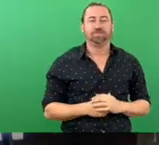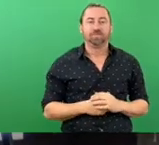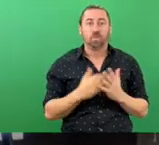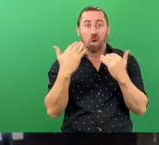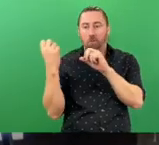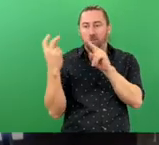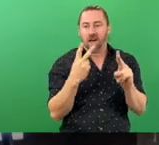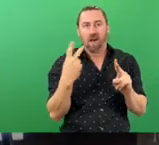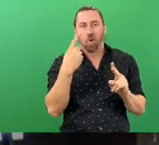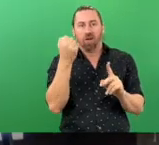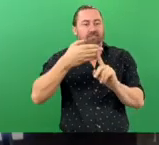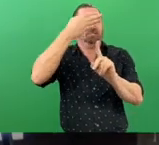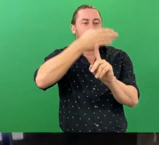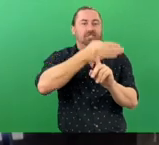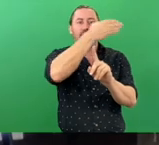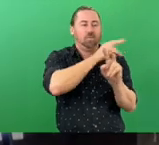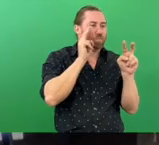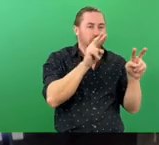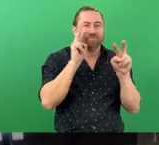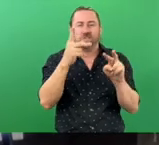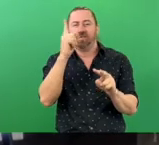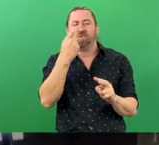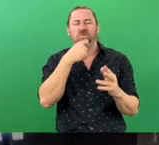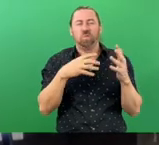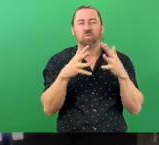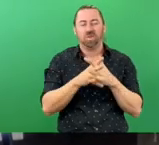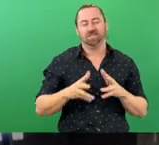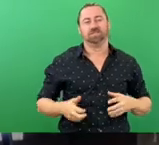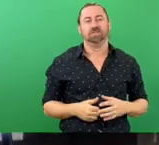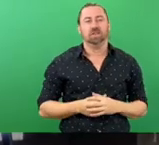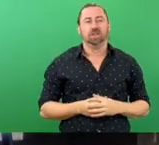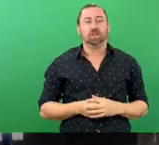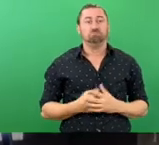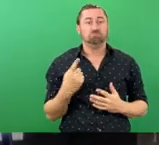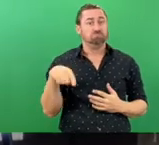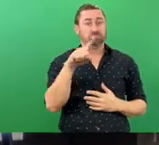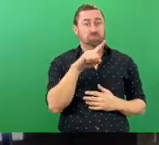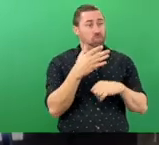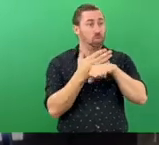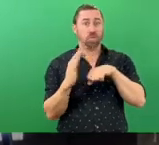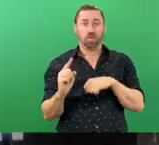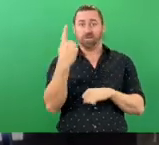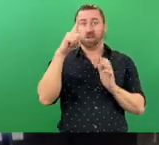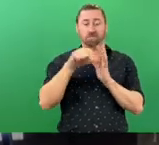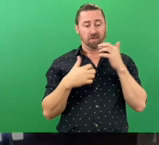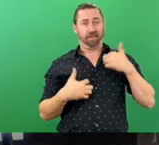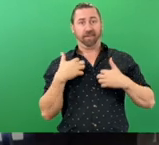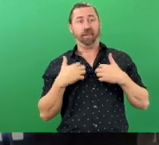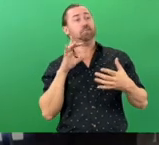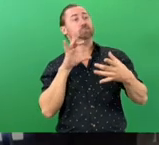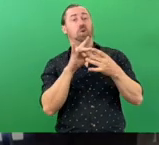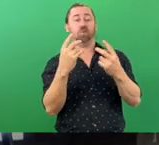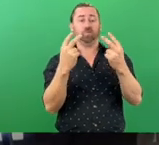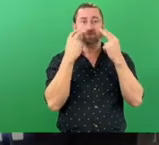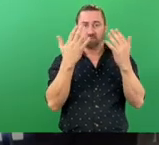to welcome back everybody who's joined me through the first couple of weeks here. And to anybody who's just joining today for the first